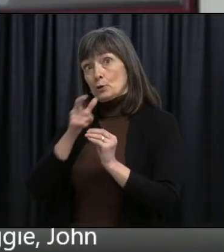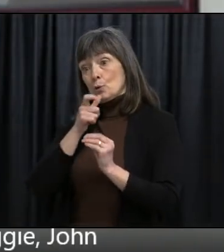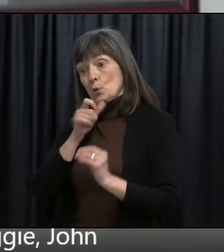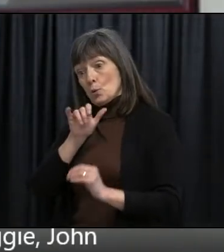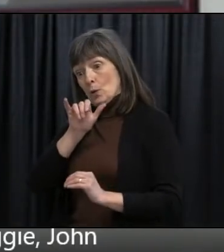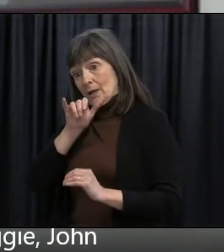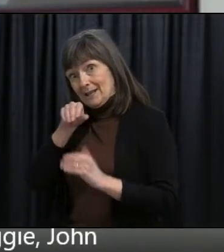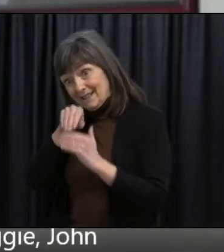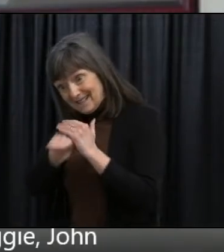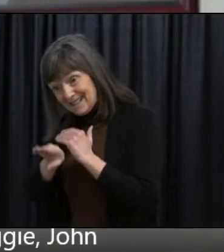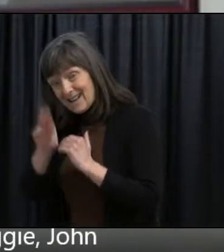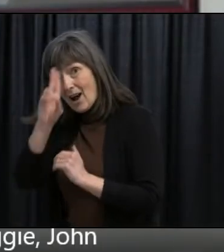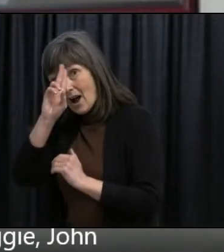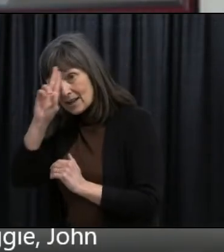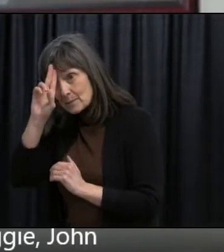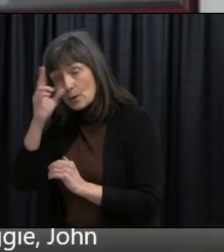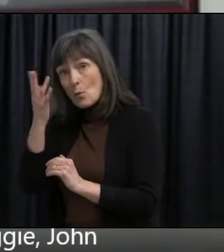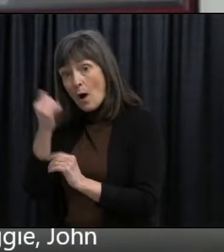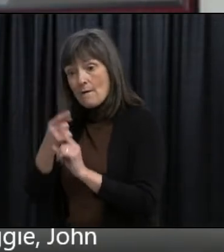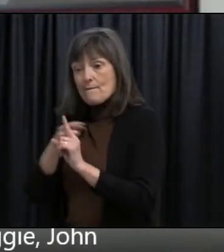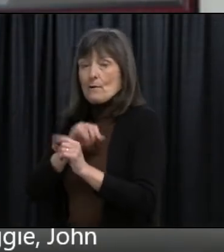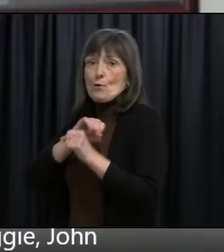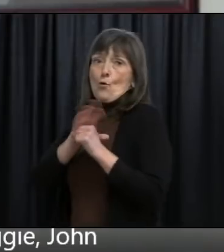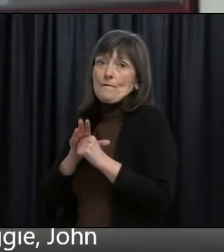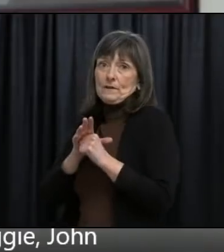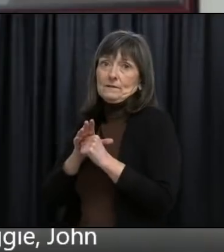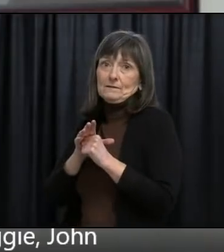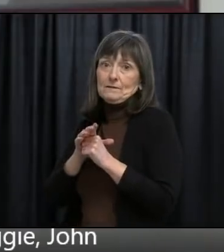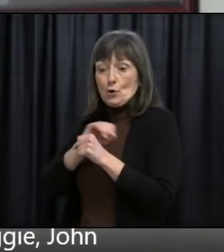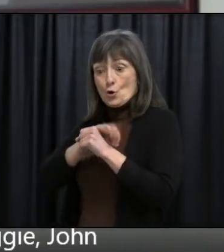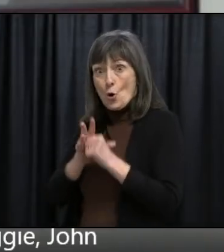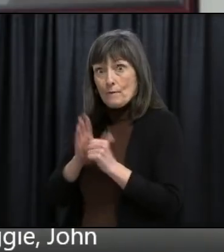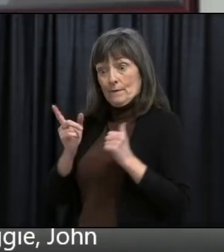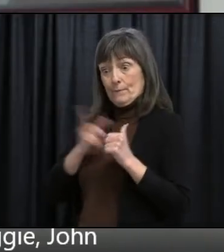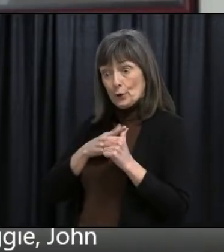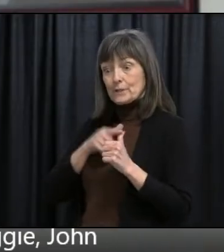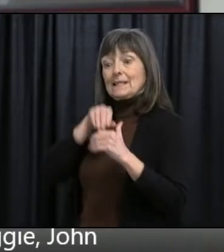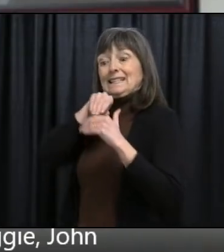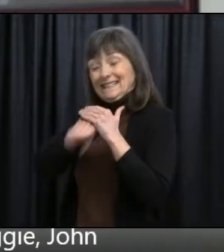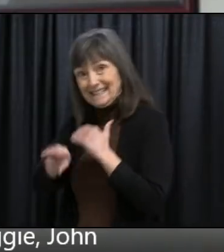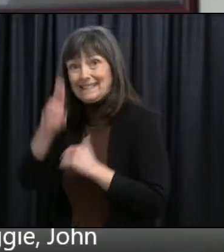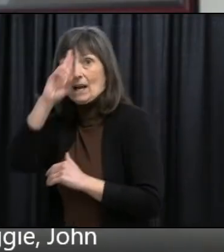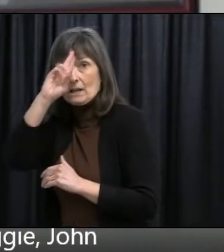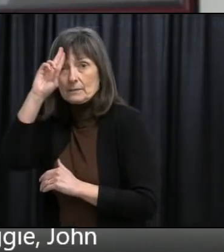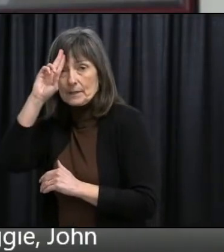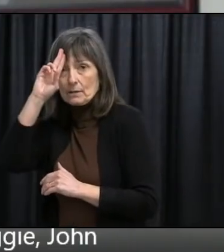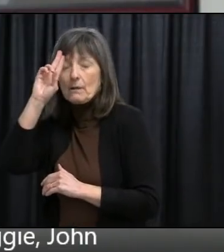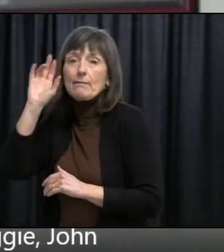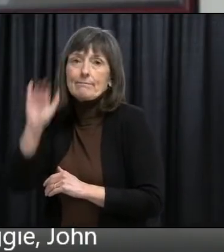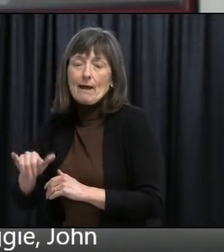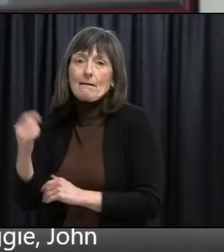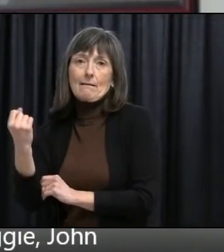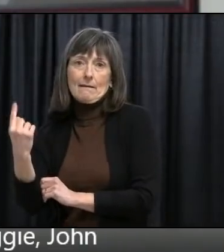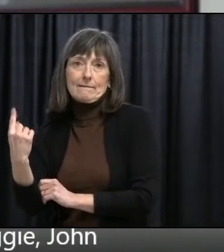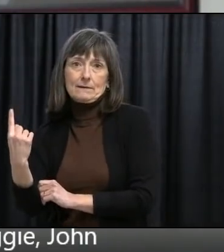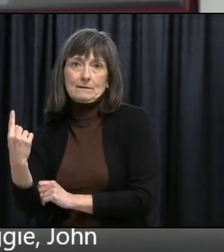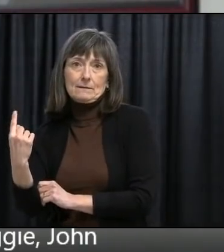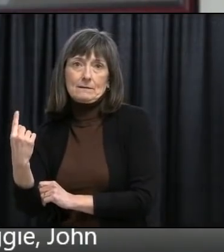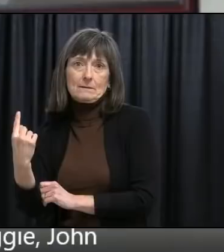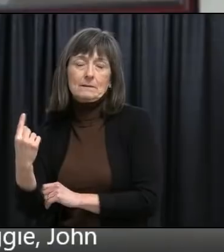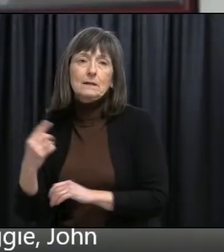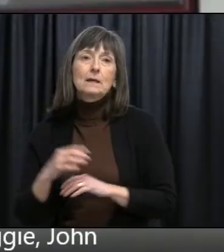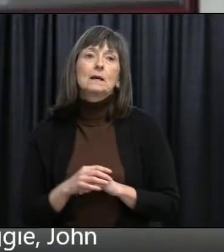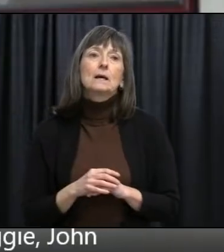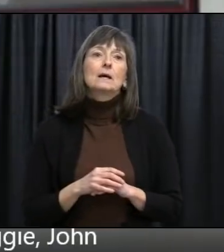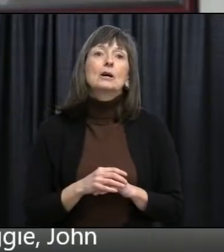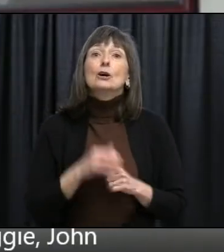to hospital because of the severity of their COVID. We have, both in the Coles wave, the first